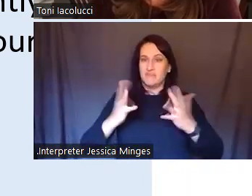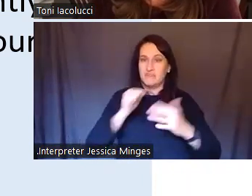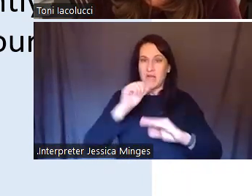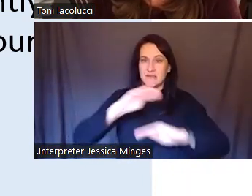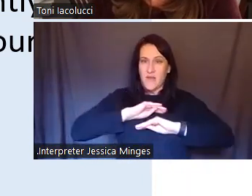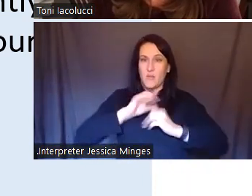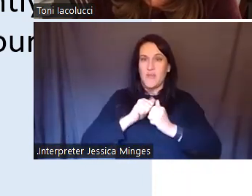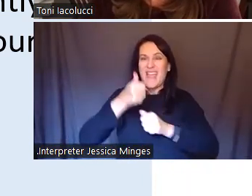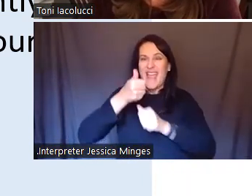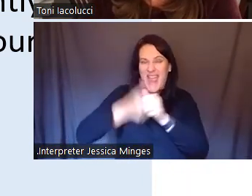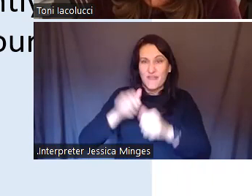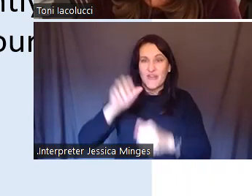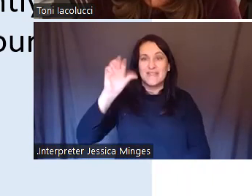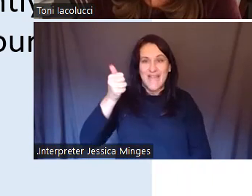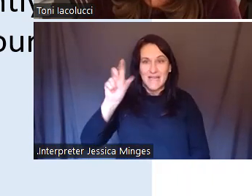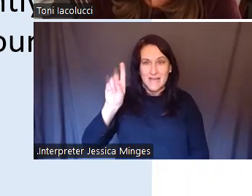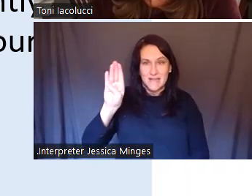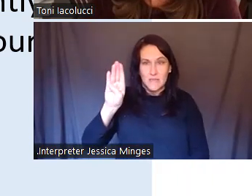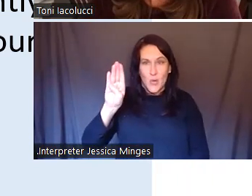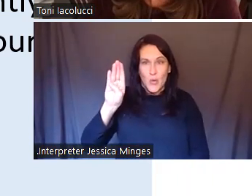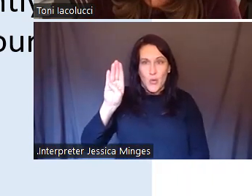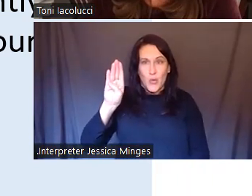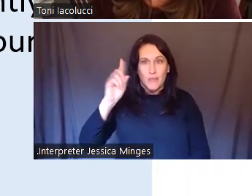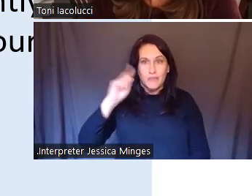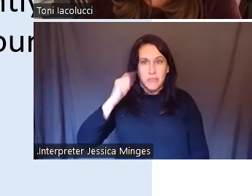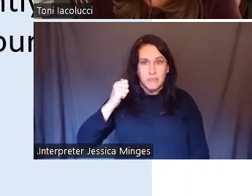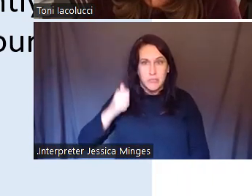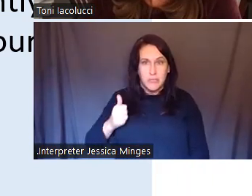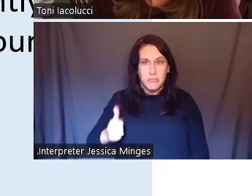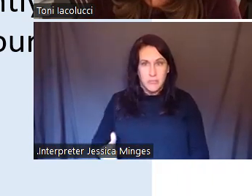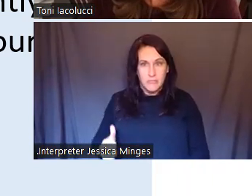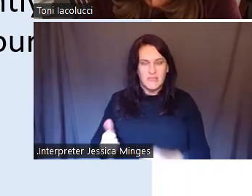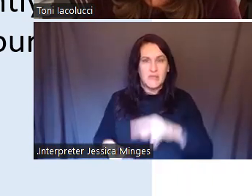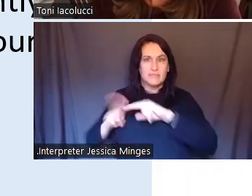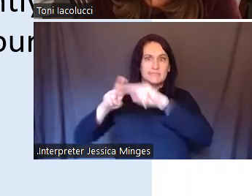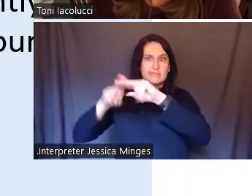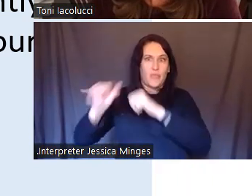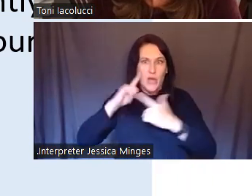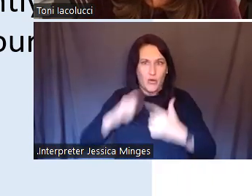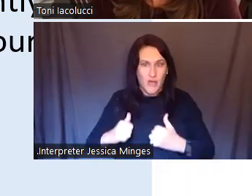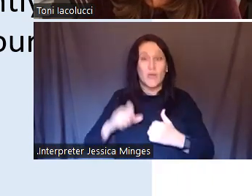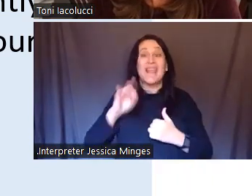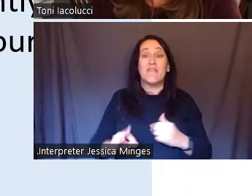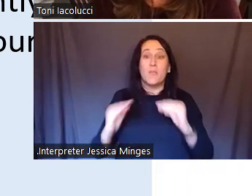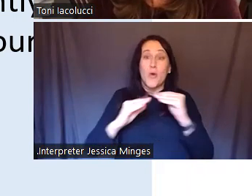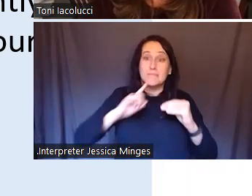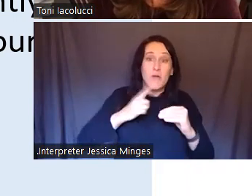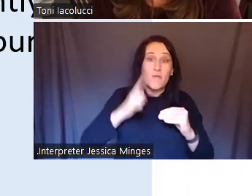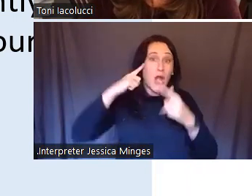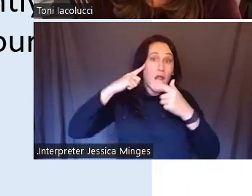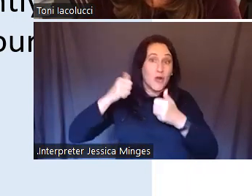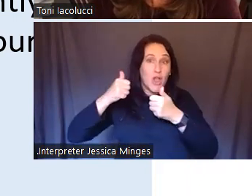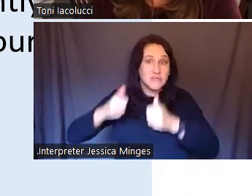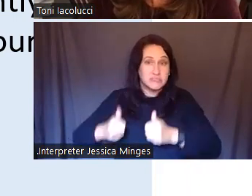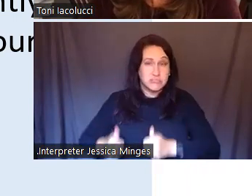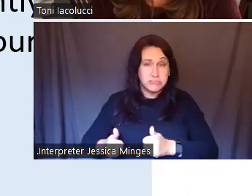every 10 decibel increase in hearing loss. So the more significant the hearing loss, the less